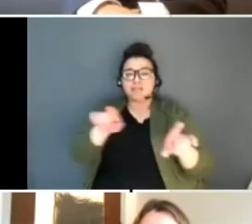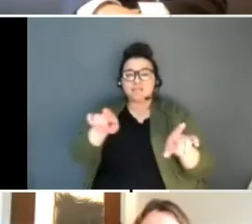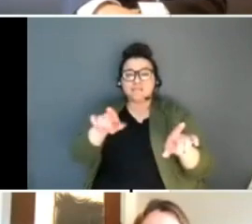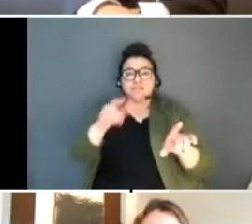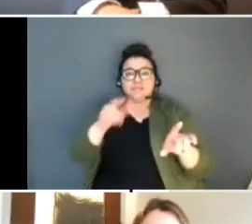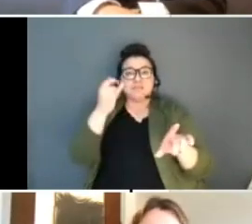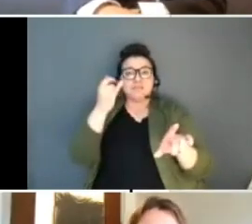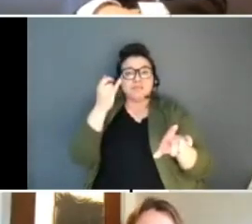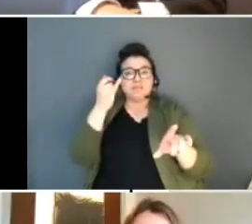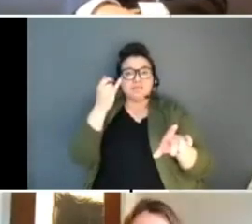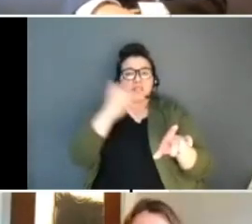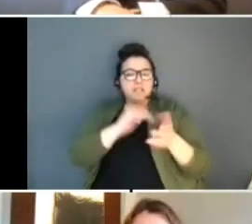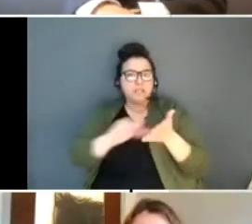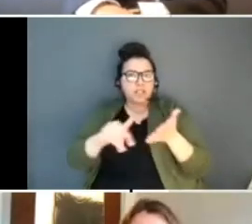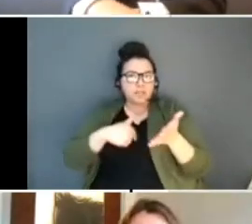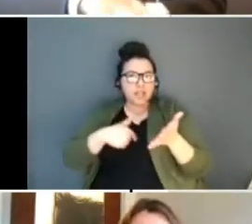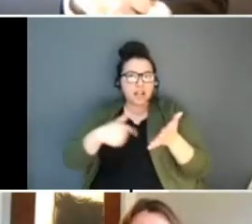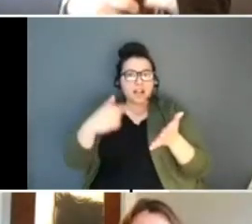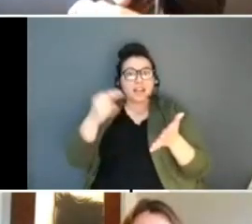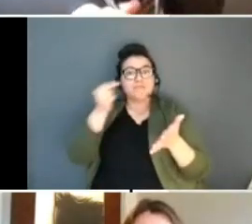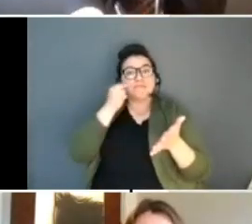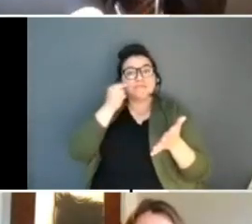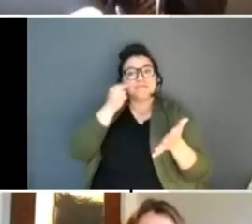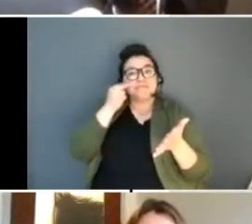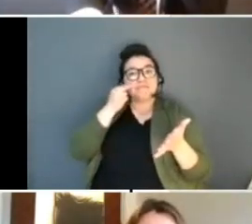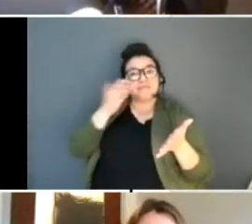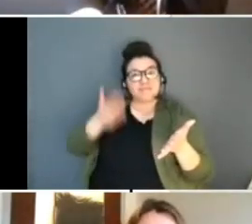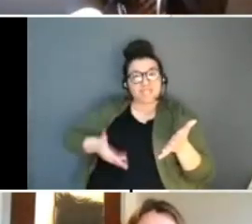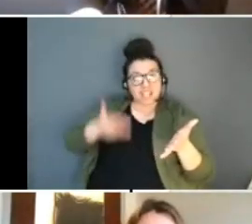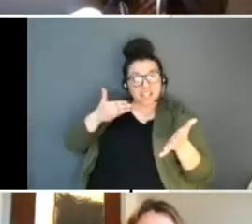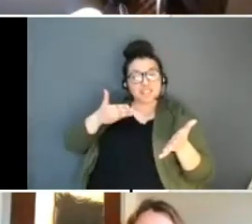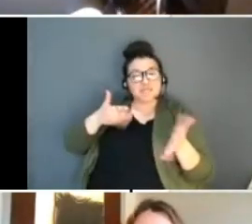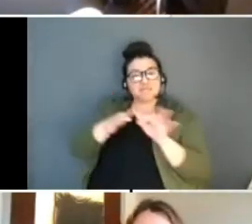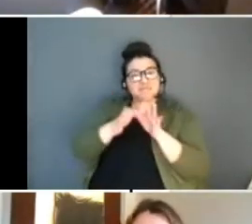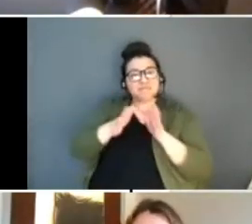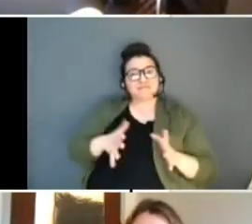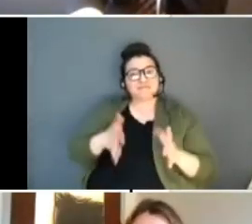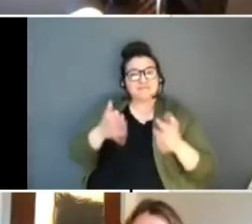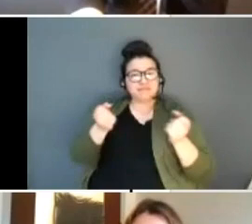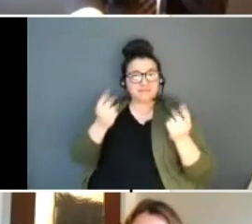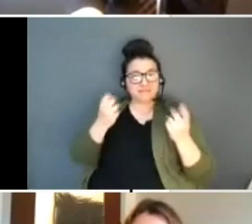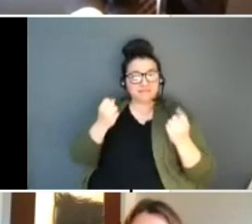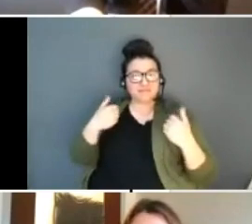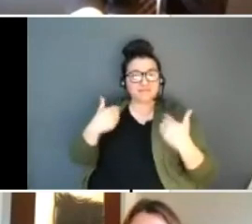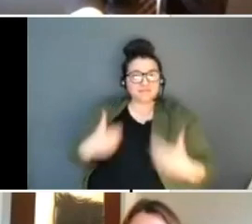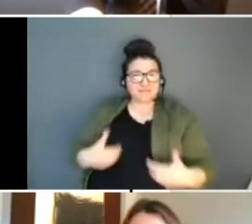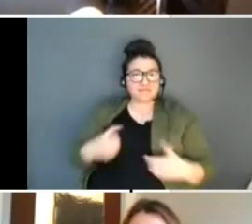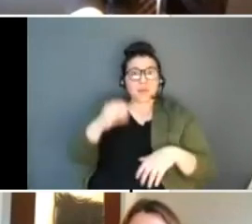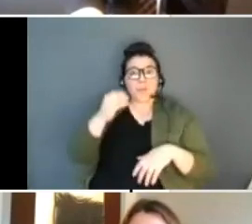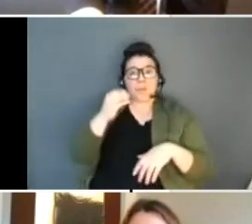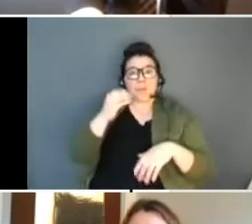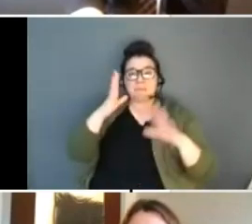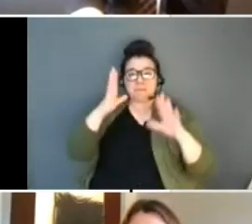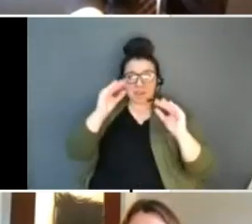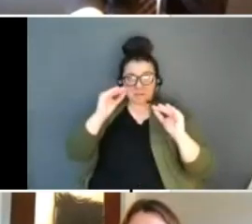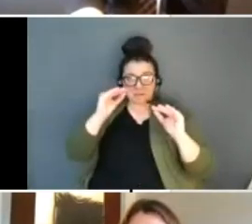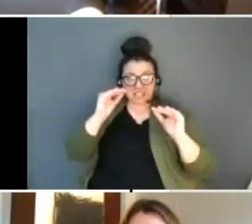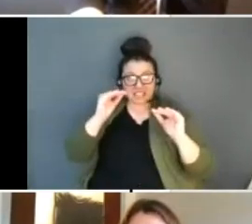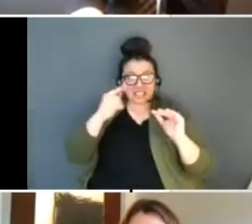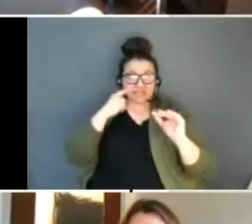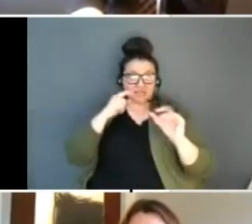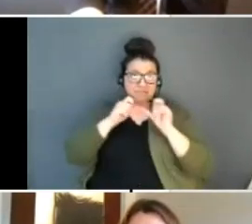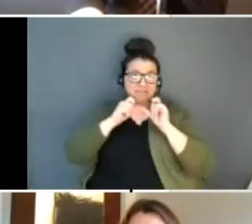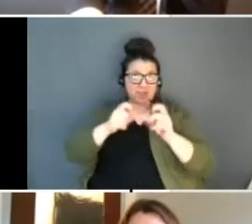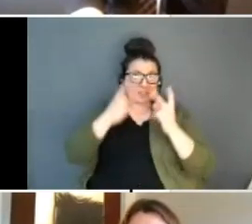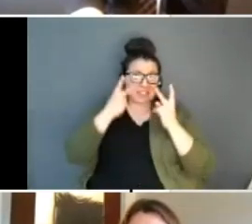mention, forgive me, Miss Nicolette Velasquez is here providing sign language services, and hopefully to keep her on your screen